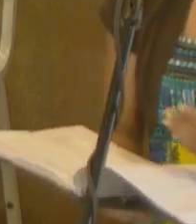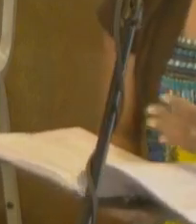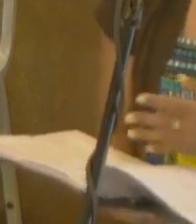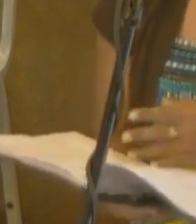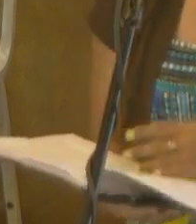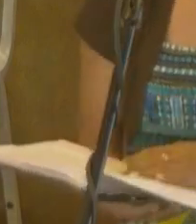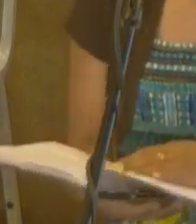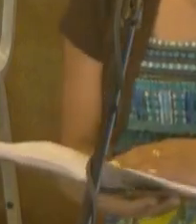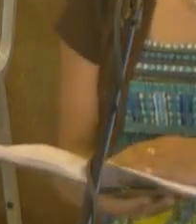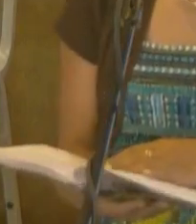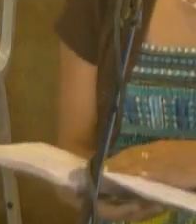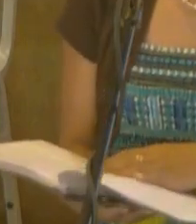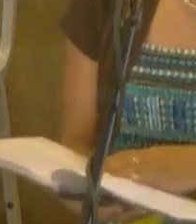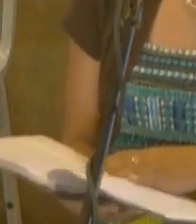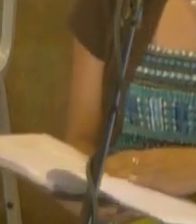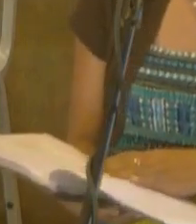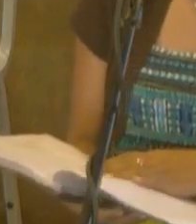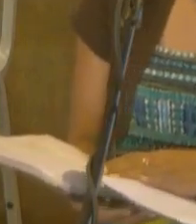thank